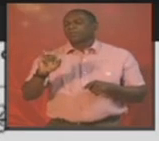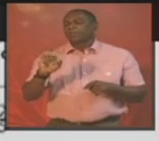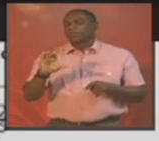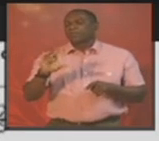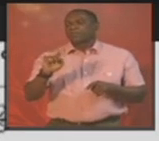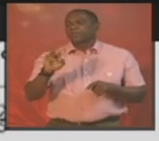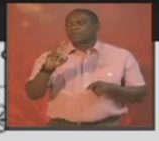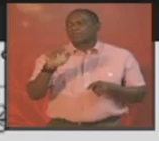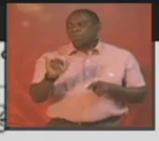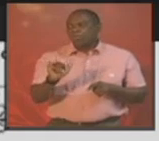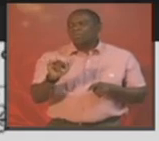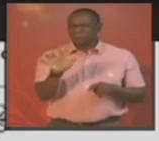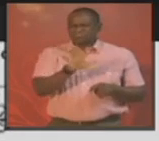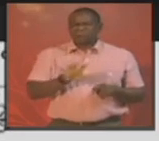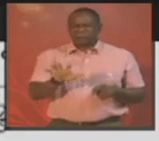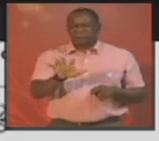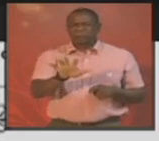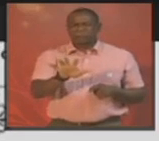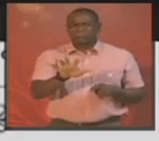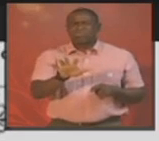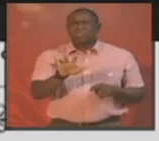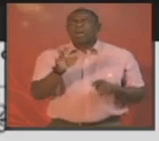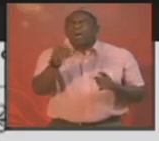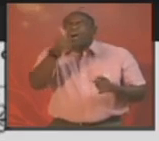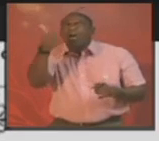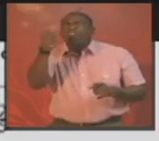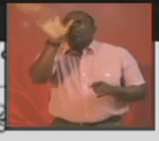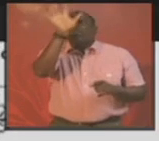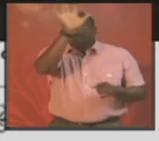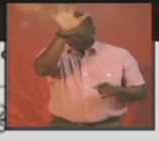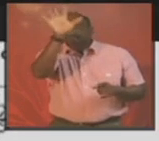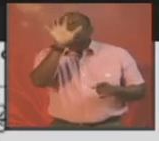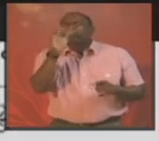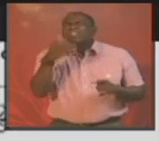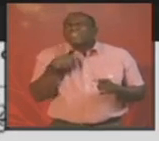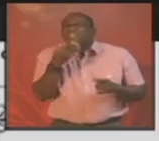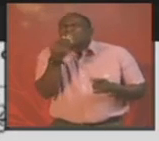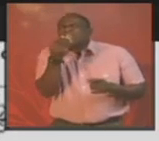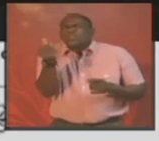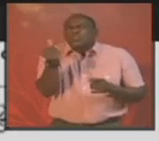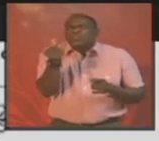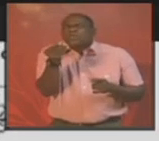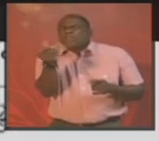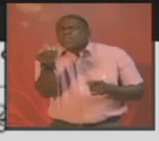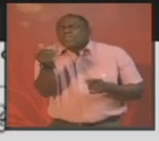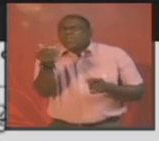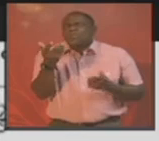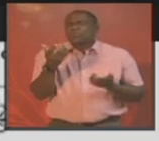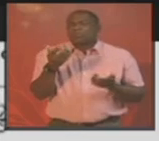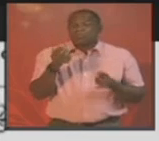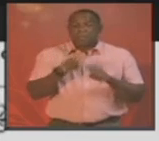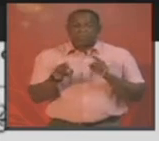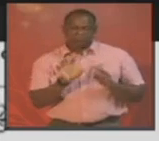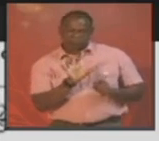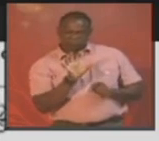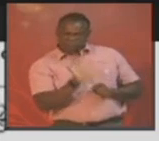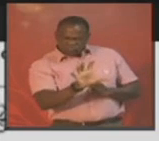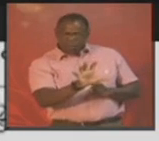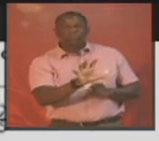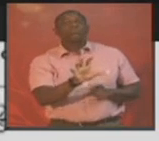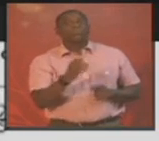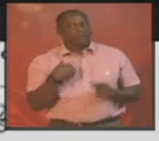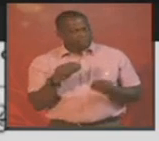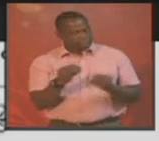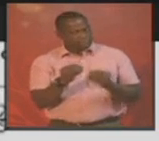but smaller in numbers. So we do want to continue to encourage people across the country, regardless of whether you're seeing lots